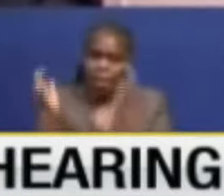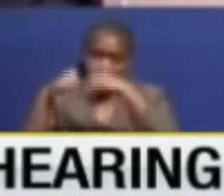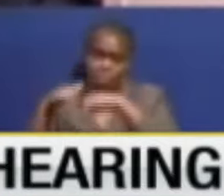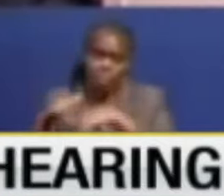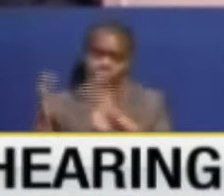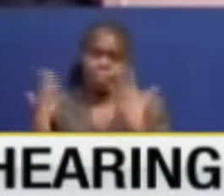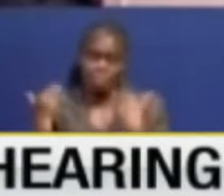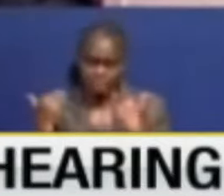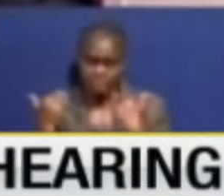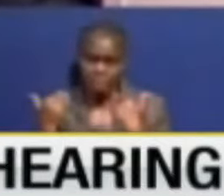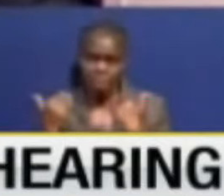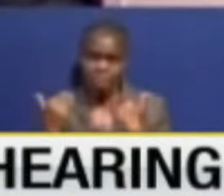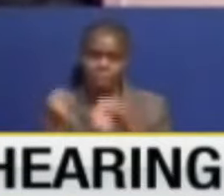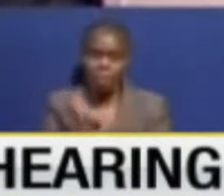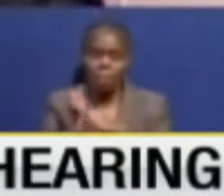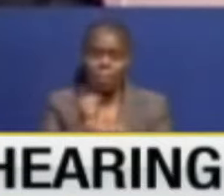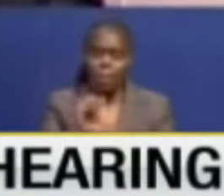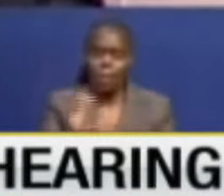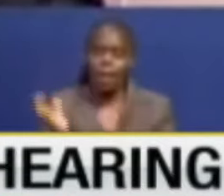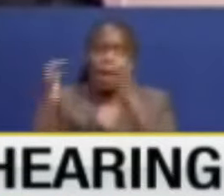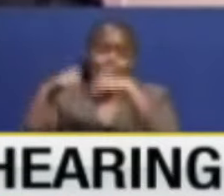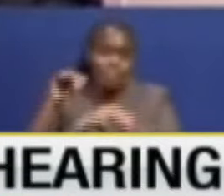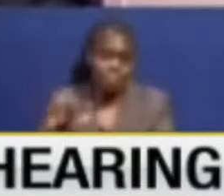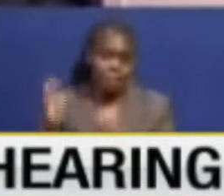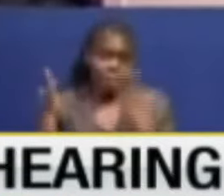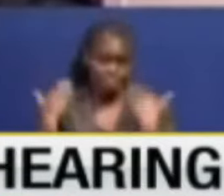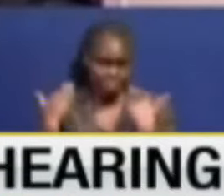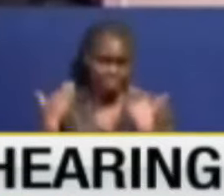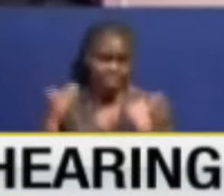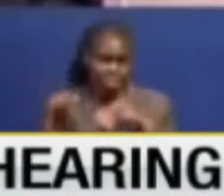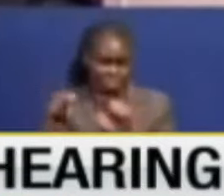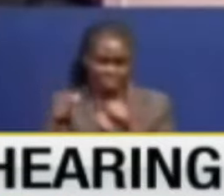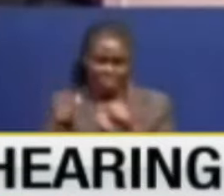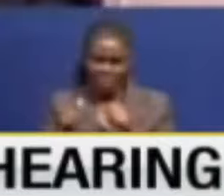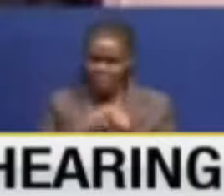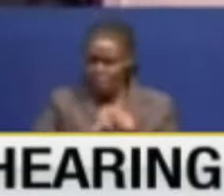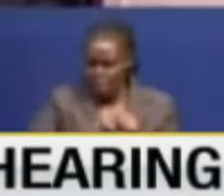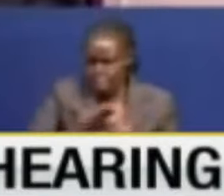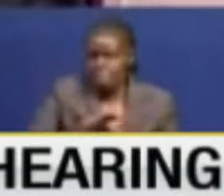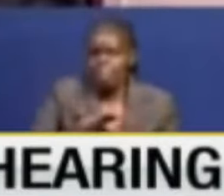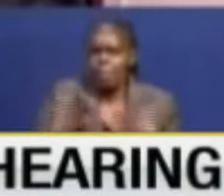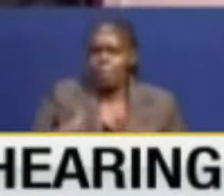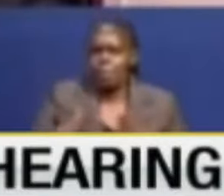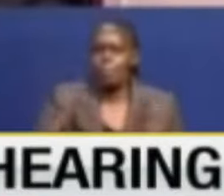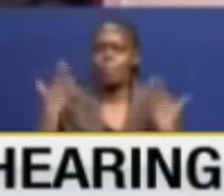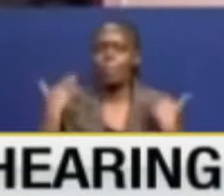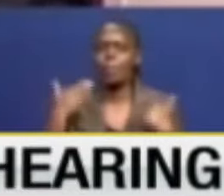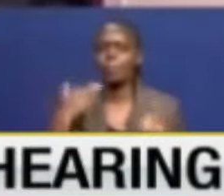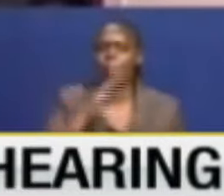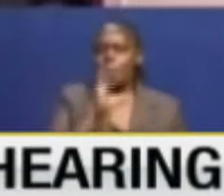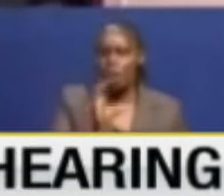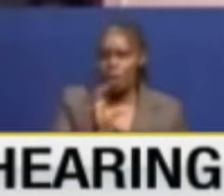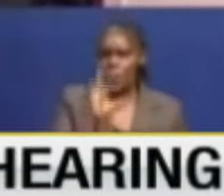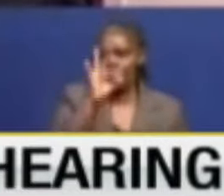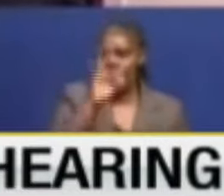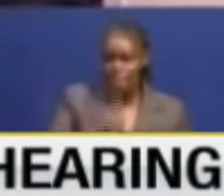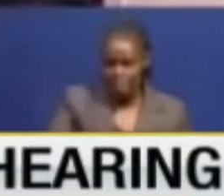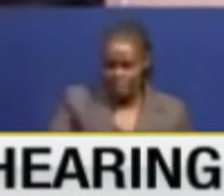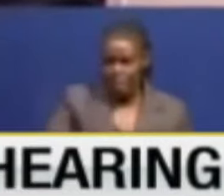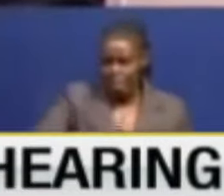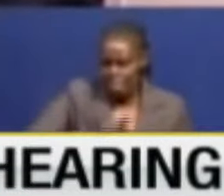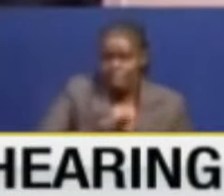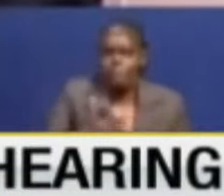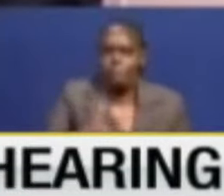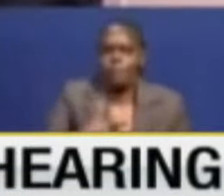assembly that can make the county assembly to be aggrieved on behalf of the people of Meru County for the third